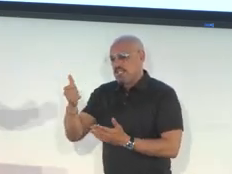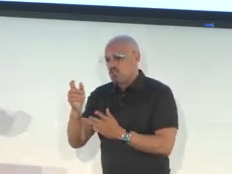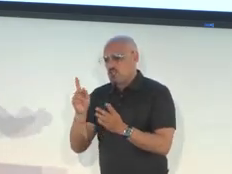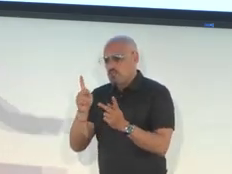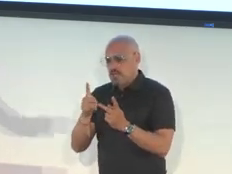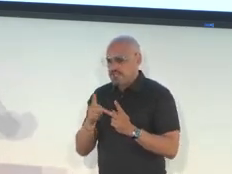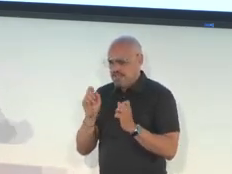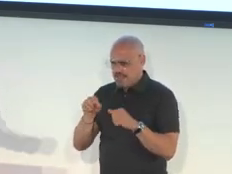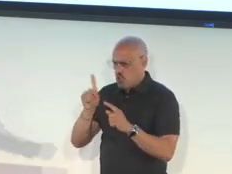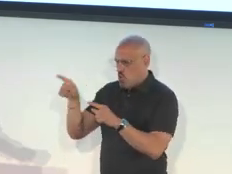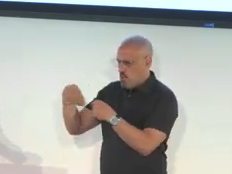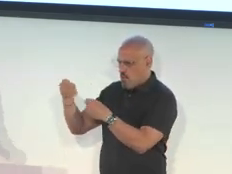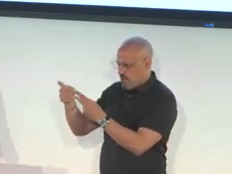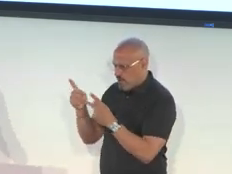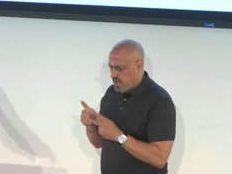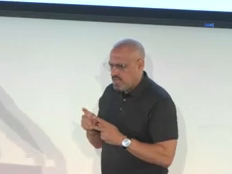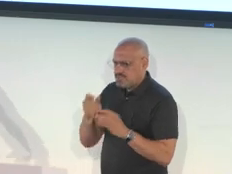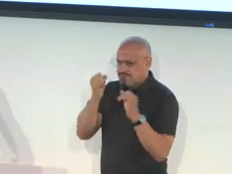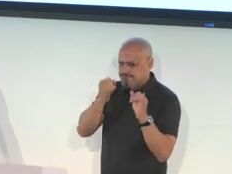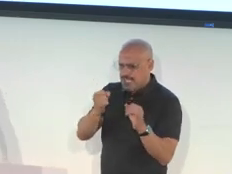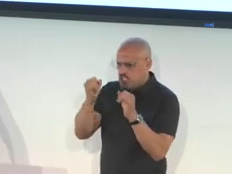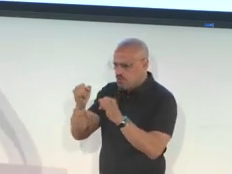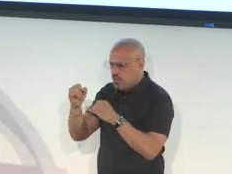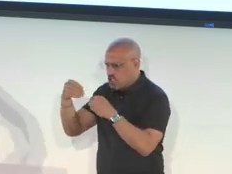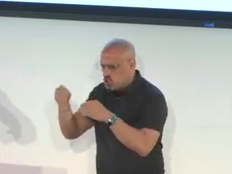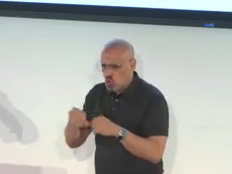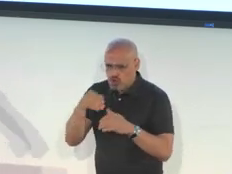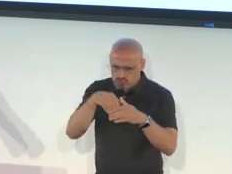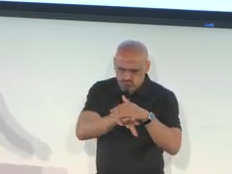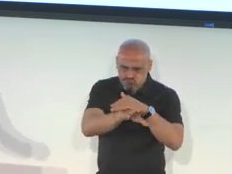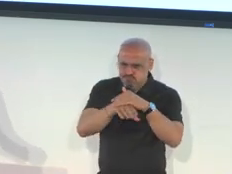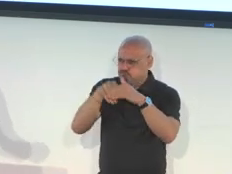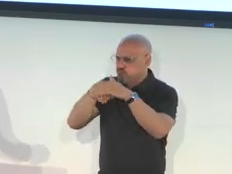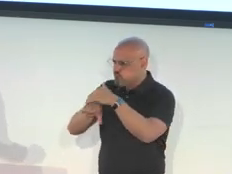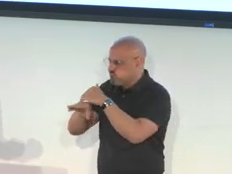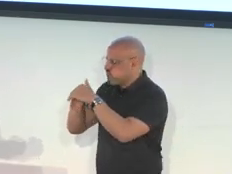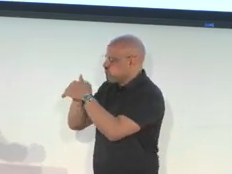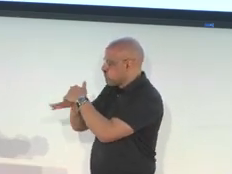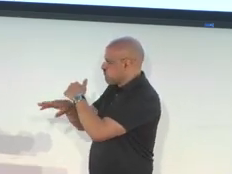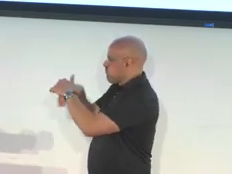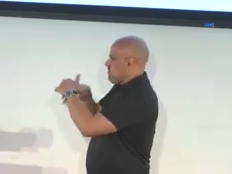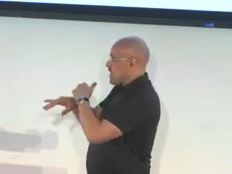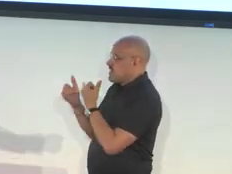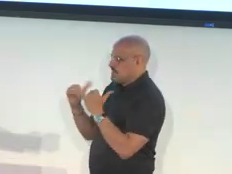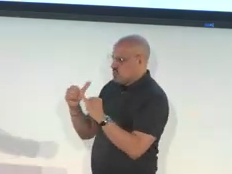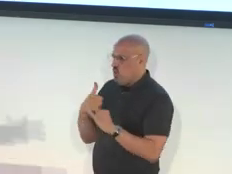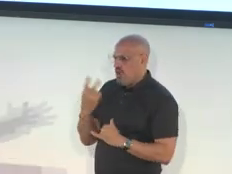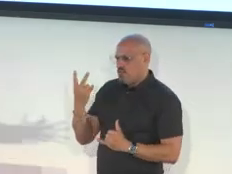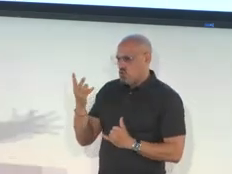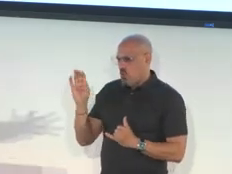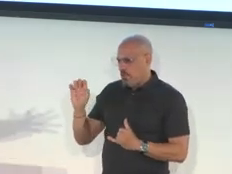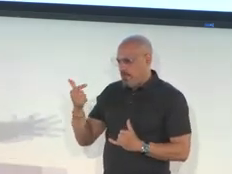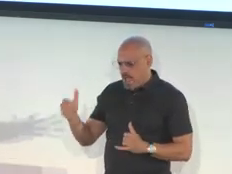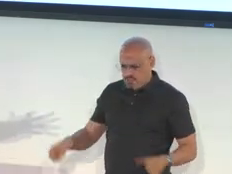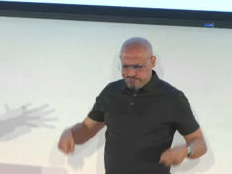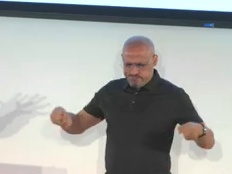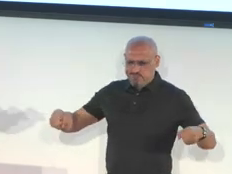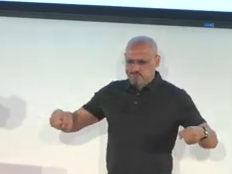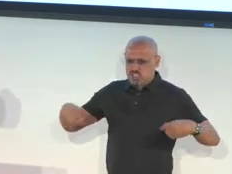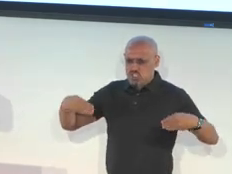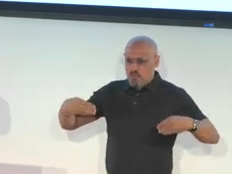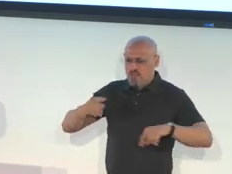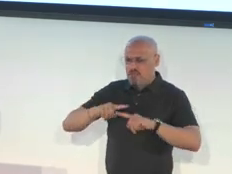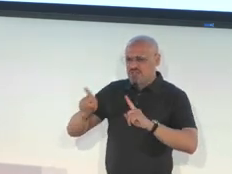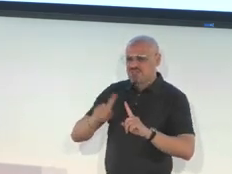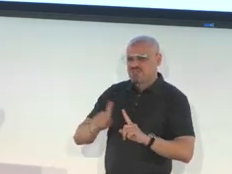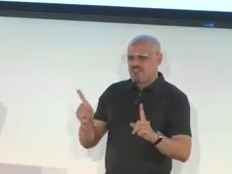each individual vendor and each individual stall and pick up everything, and I'd still walk away with two bags of shopping. The difference is I